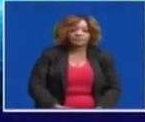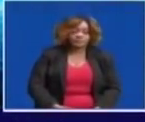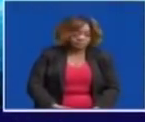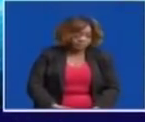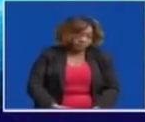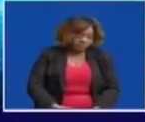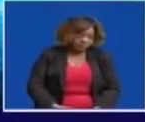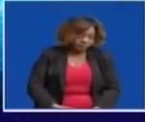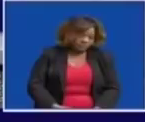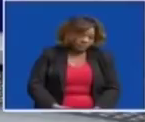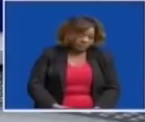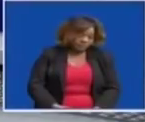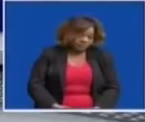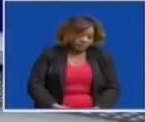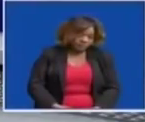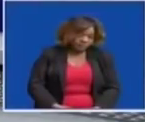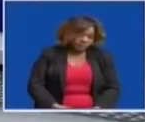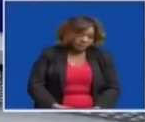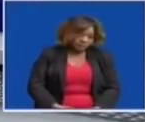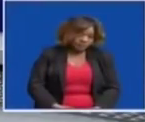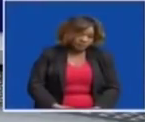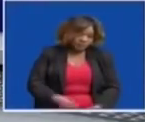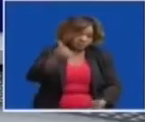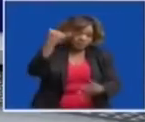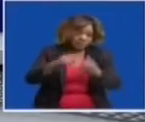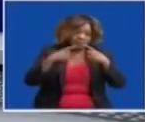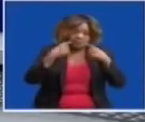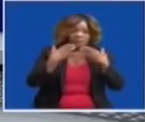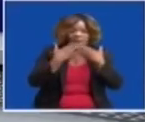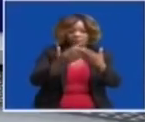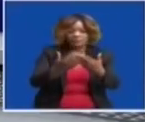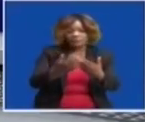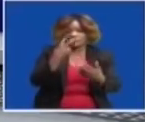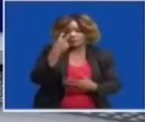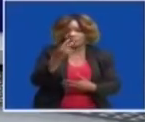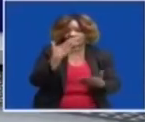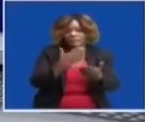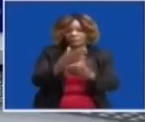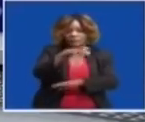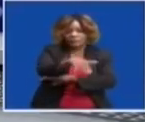That ends the news. Thank you for watching. Good night.